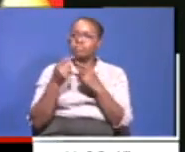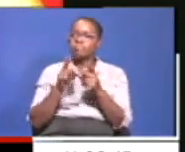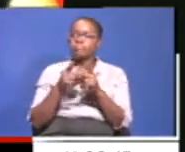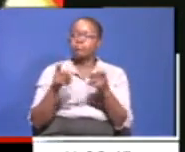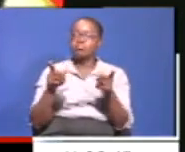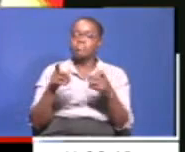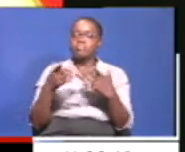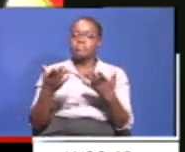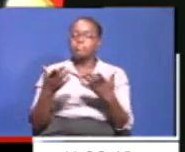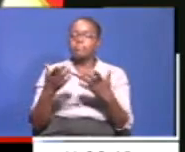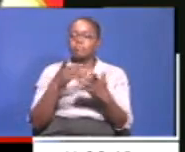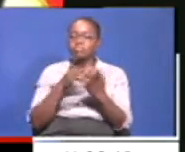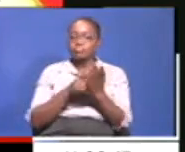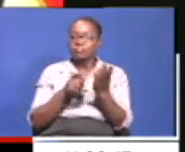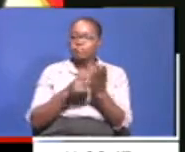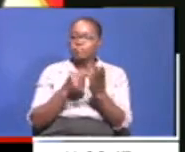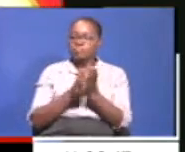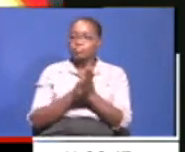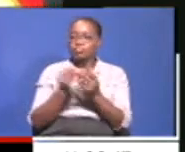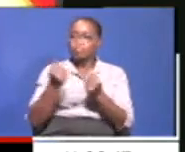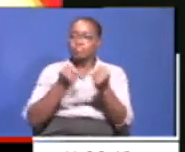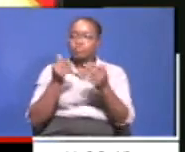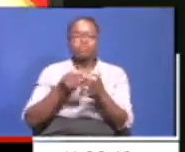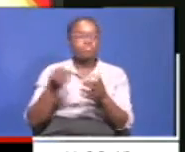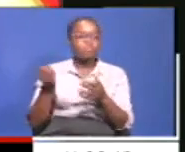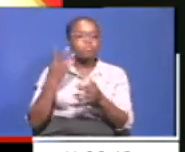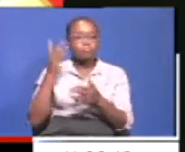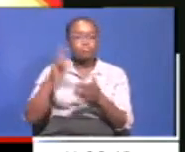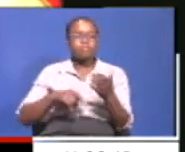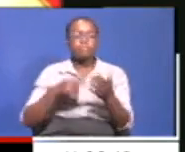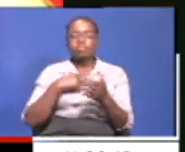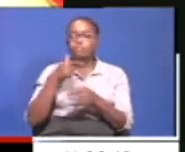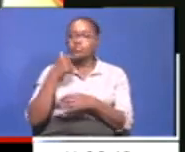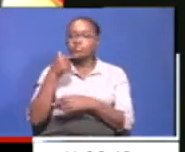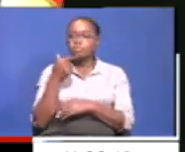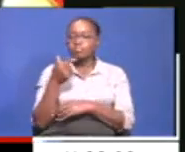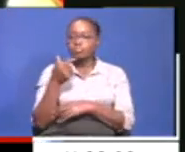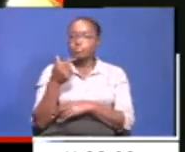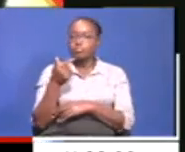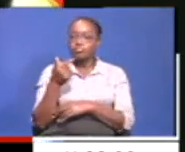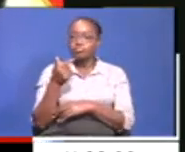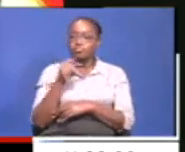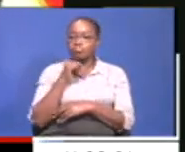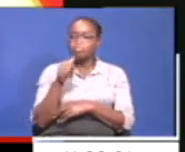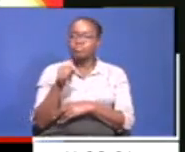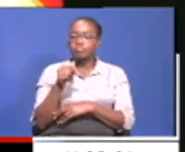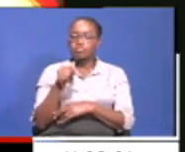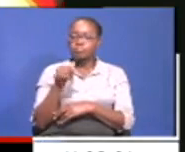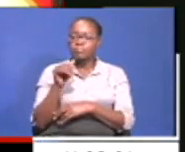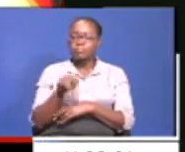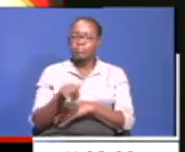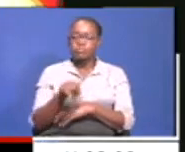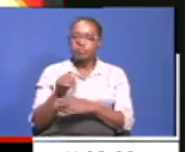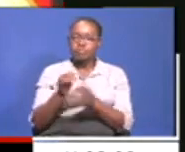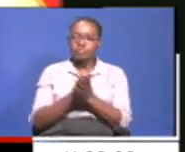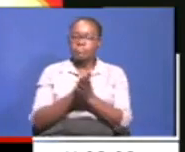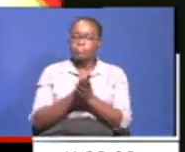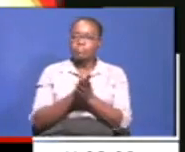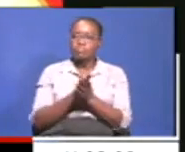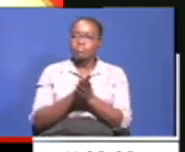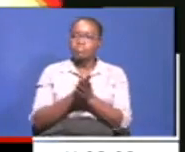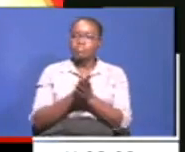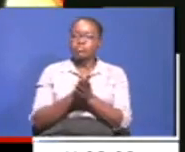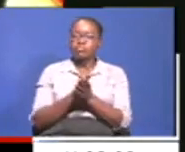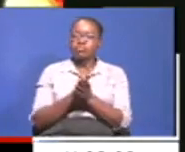Swahili, provided my driver here understands what I'm saying. So it's not cast on stone. It's something that